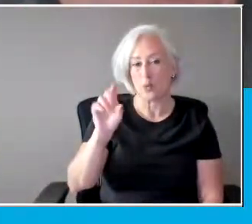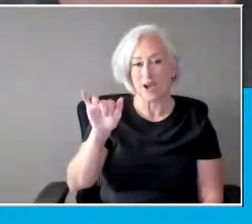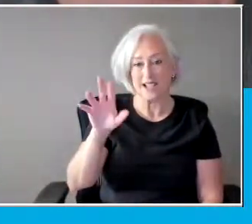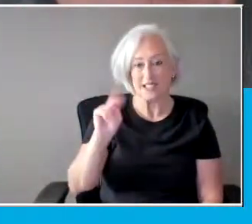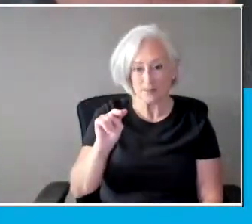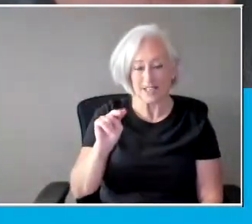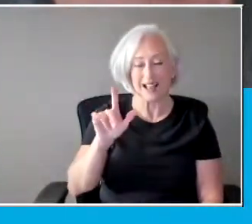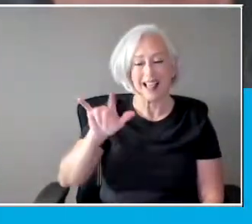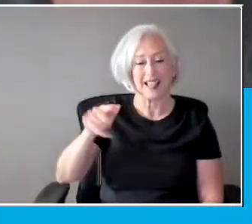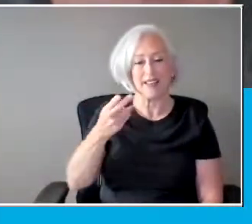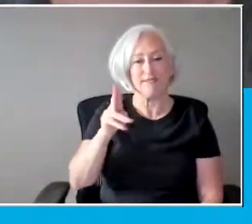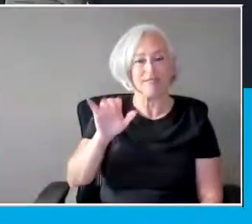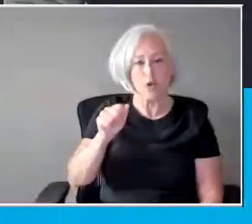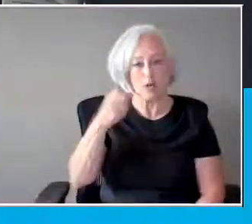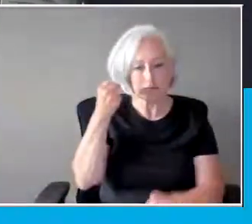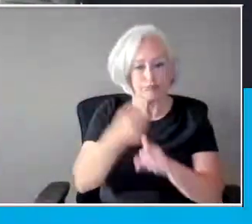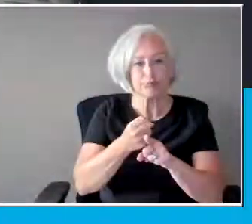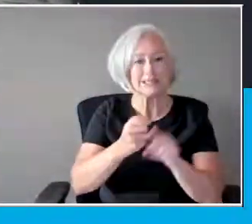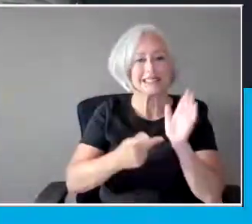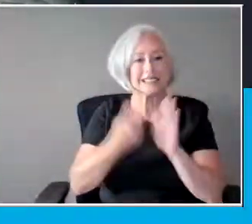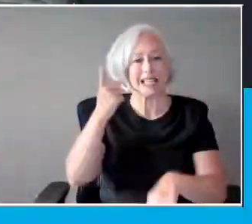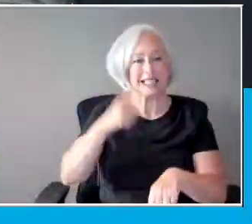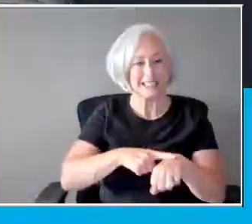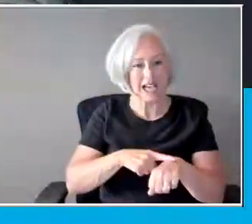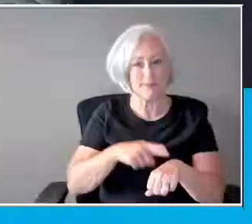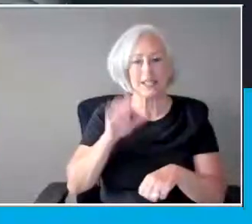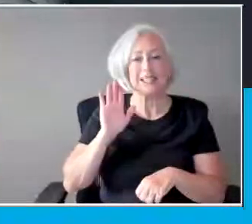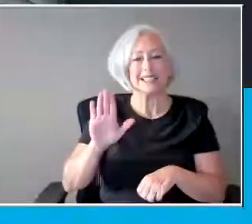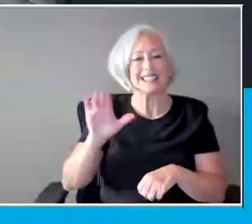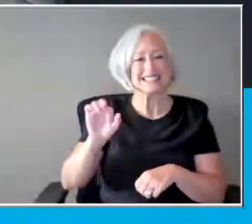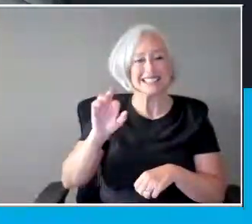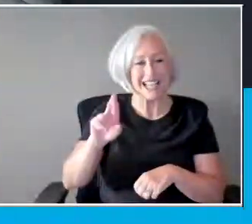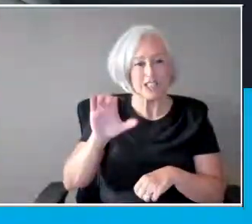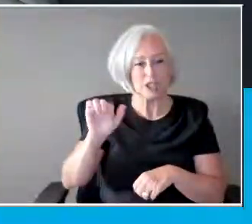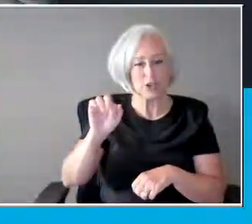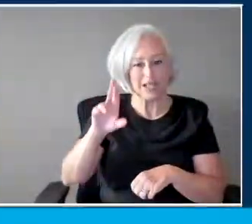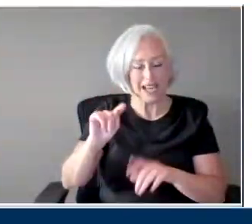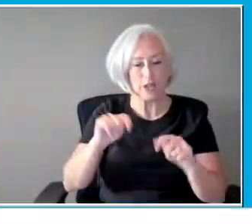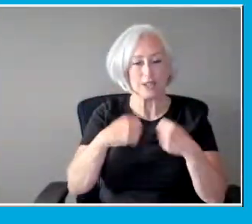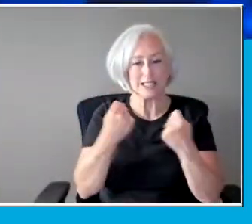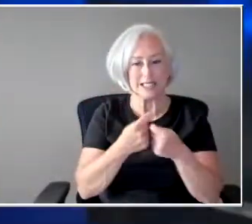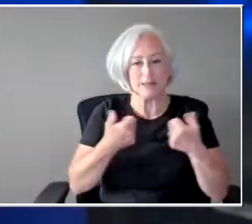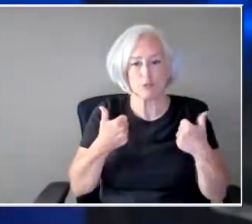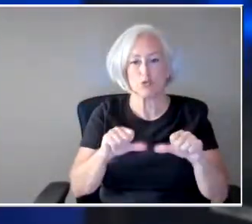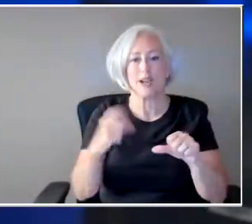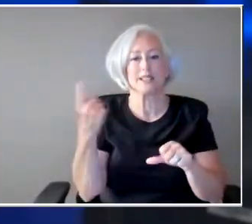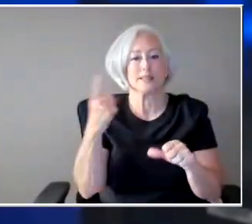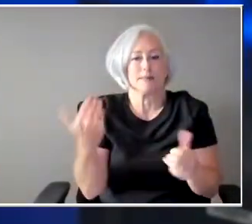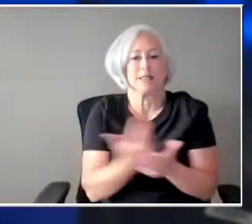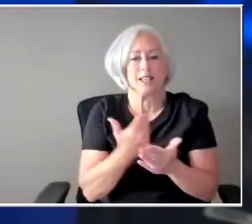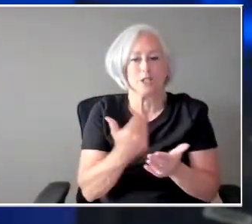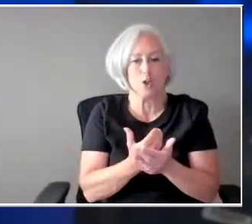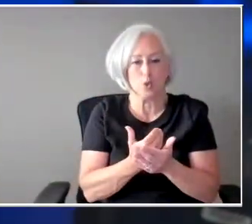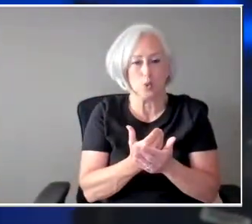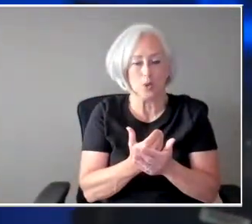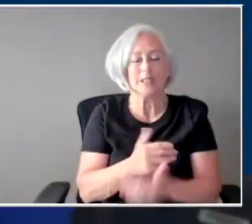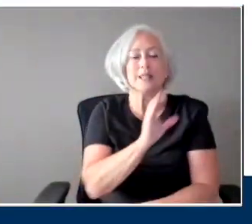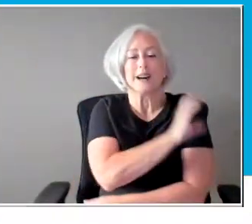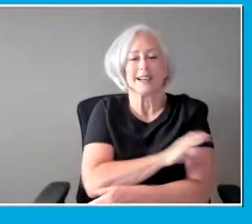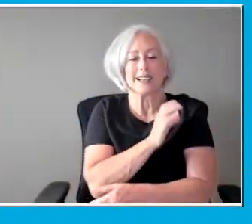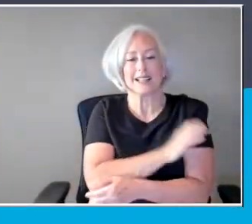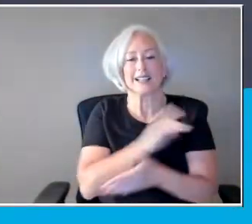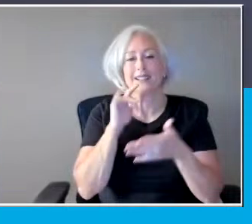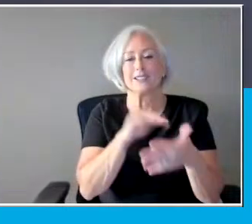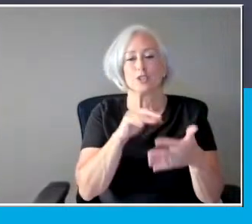cancer care team needed to try something new, and it came in the form of a clinical trial. I'm Jessica Lovell on the next Morning Medical